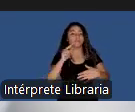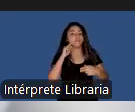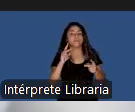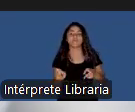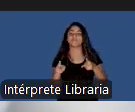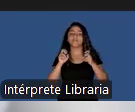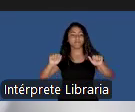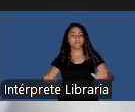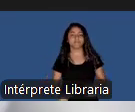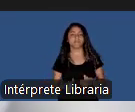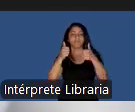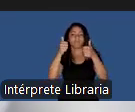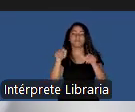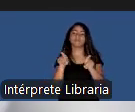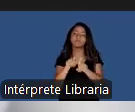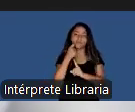now.